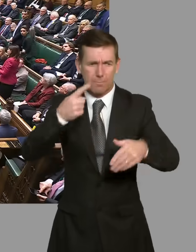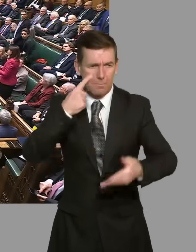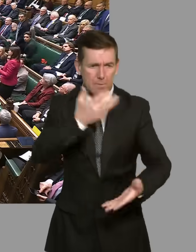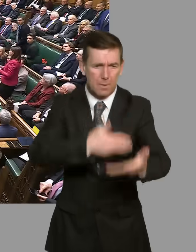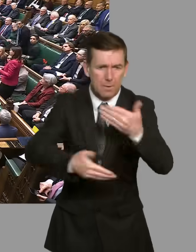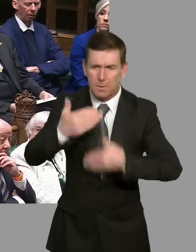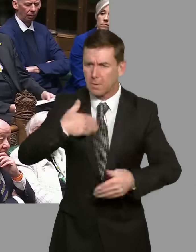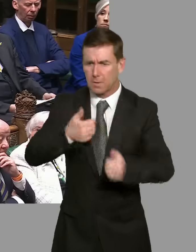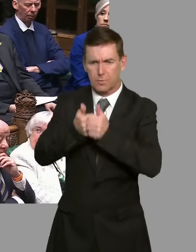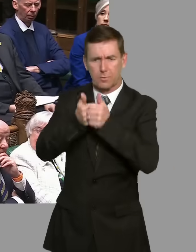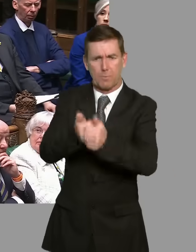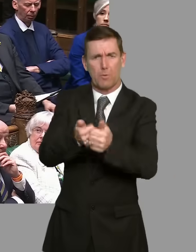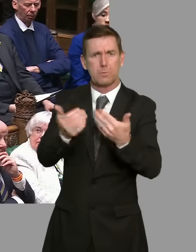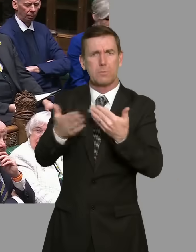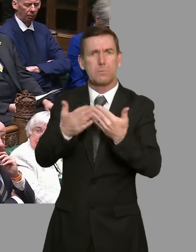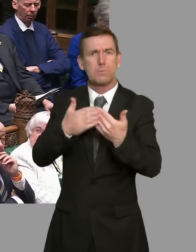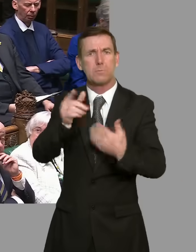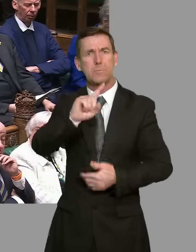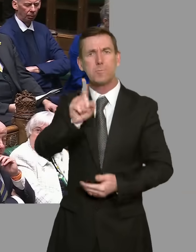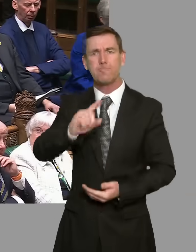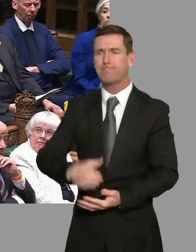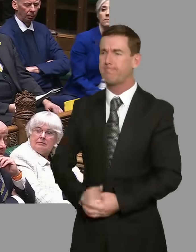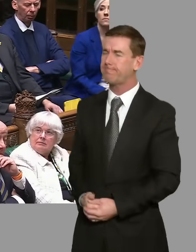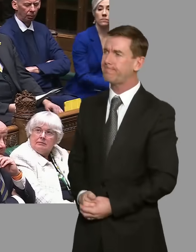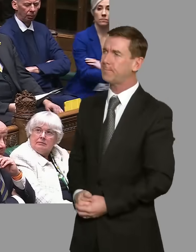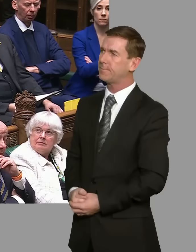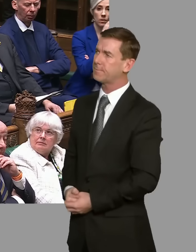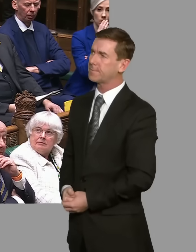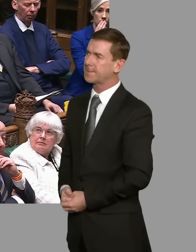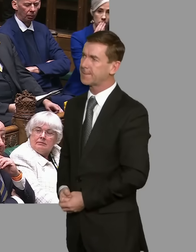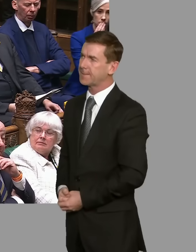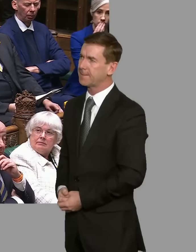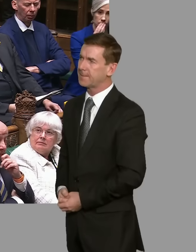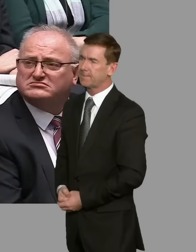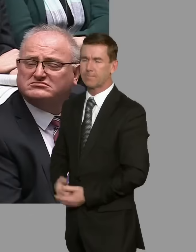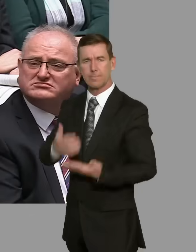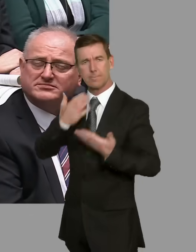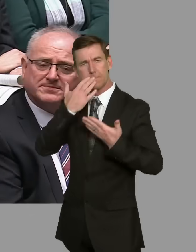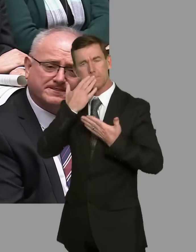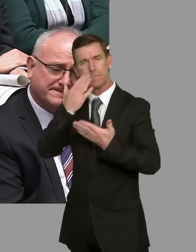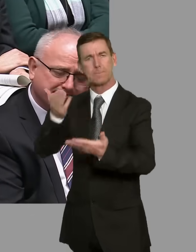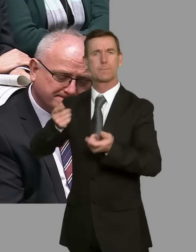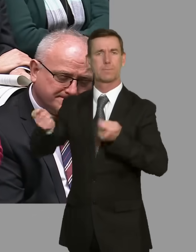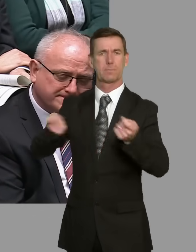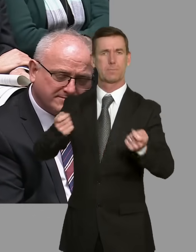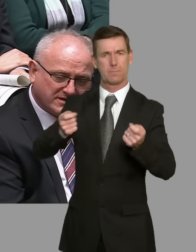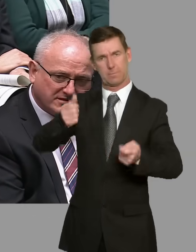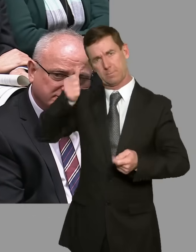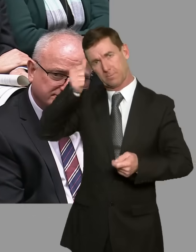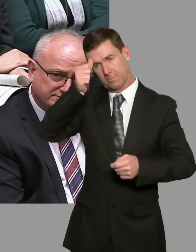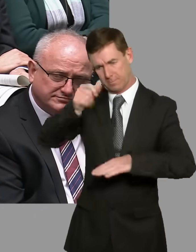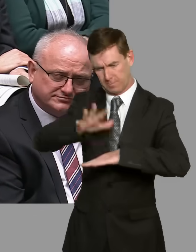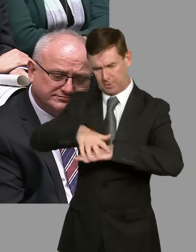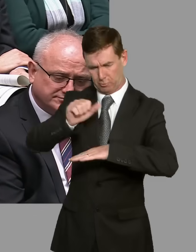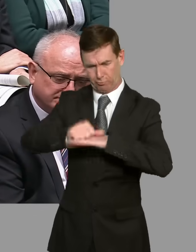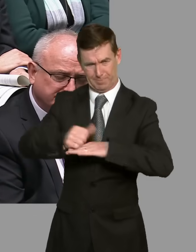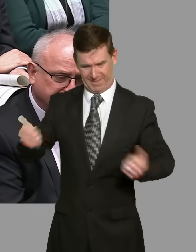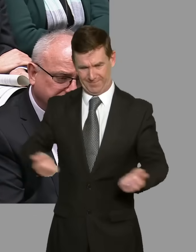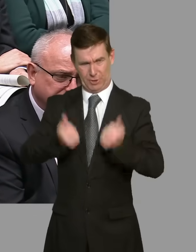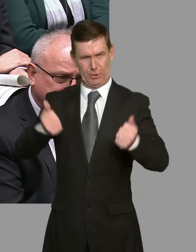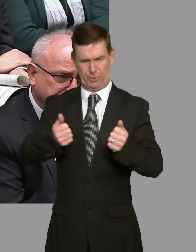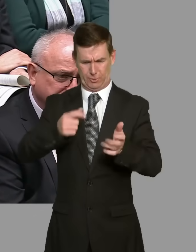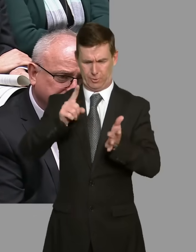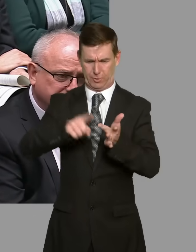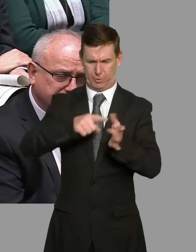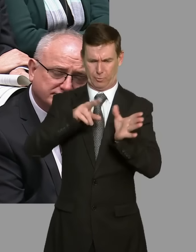period after Christmas can be a challenging time for many people, and consequently, the month of January consistently sees higher rates of suicide than at other times of the